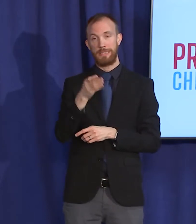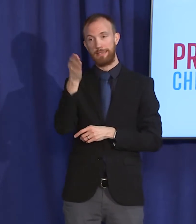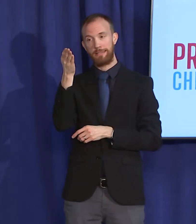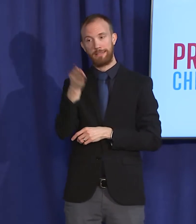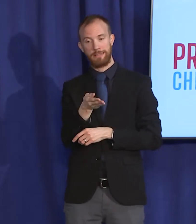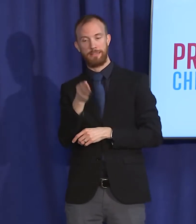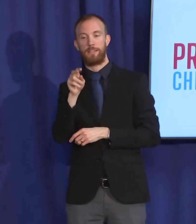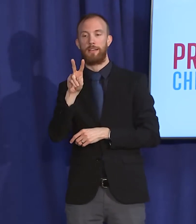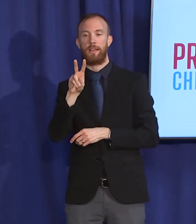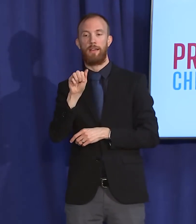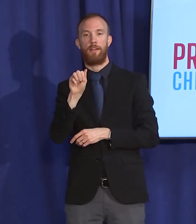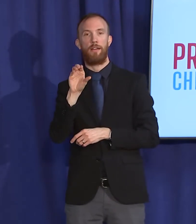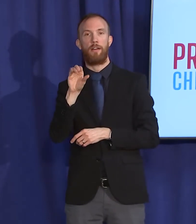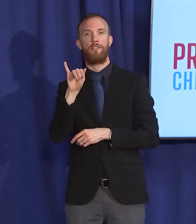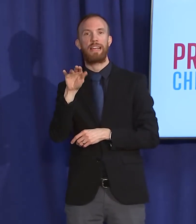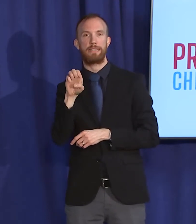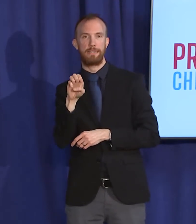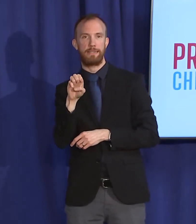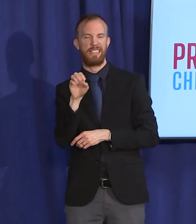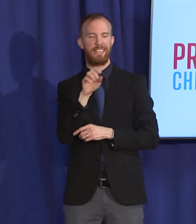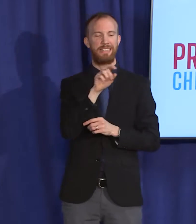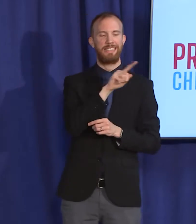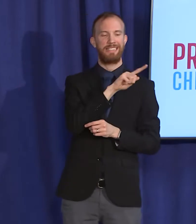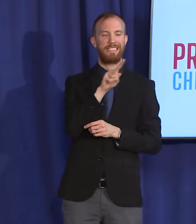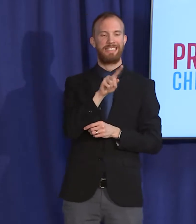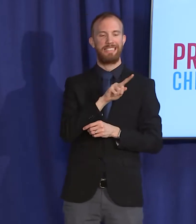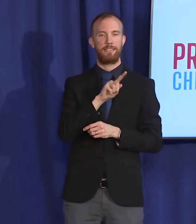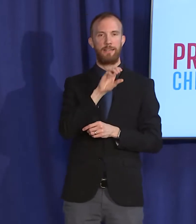doc.com/vaccine to get signed up. That's